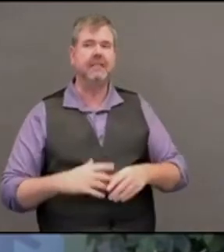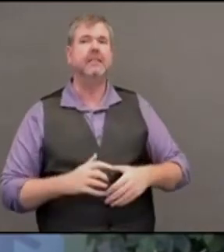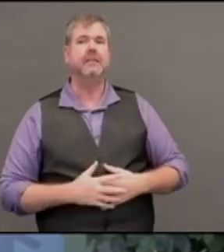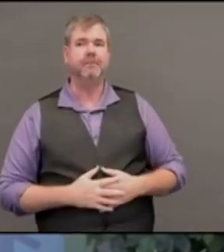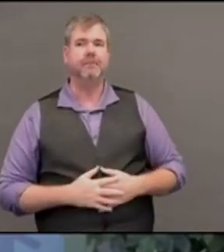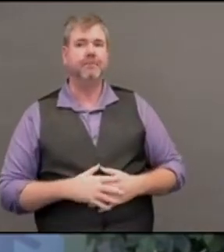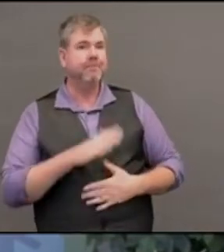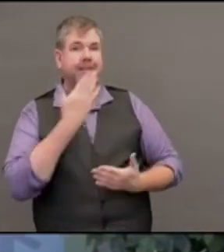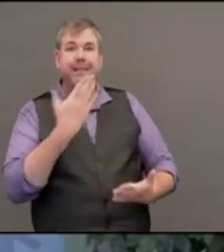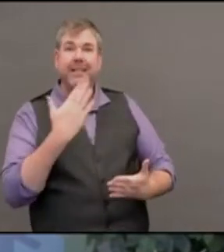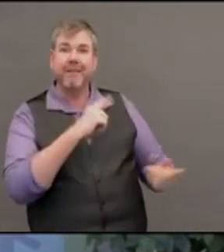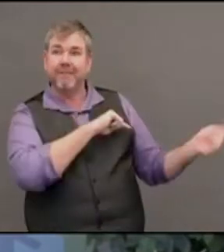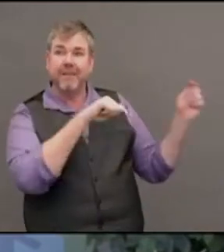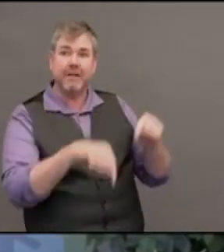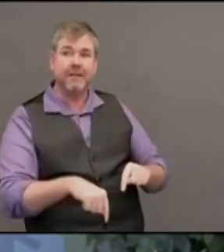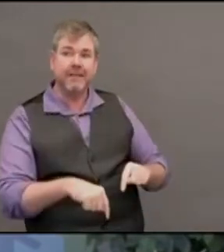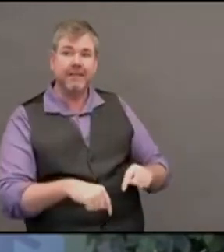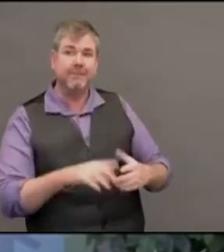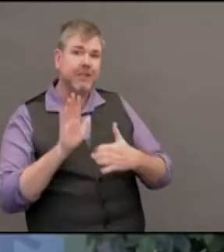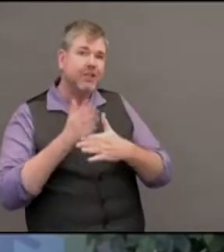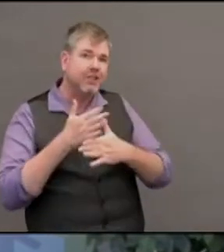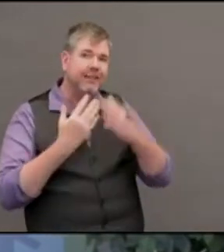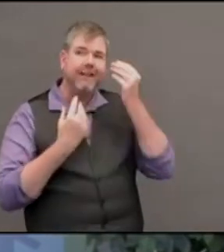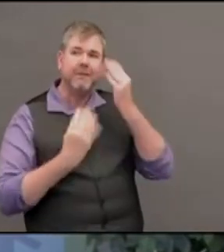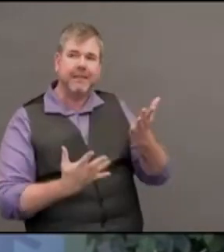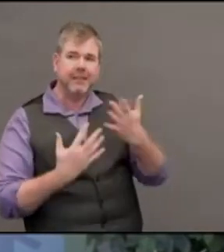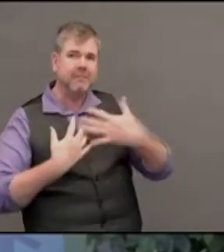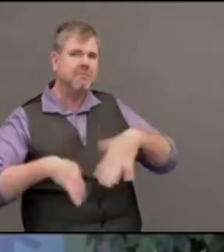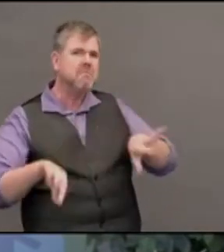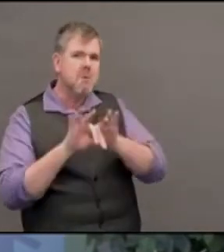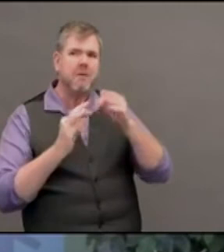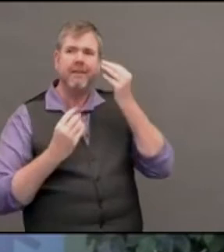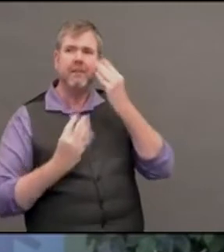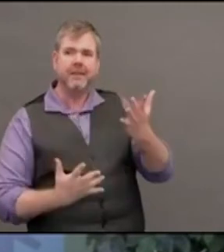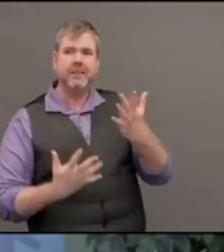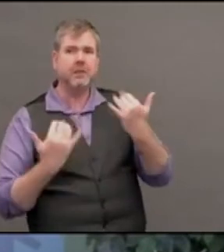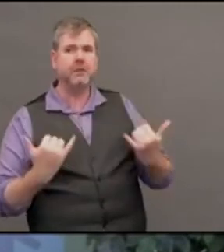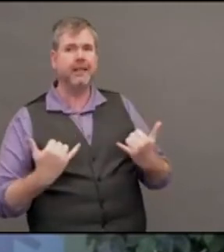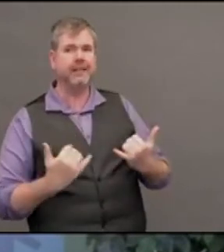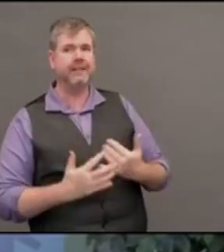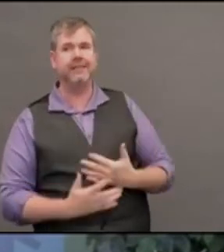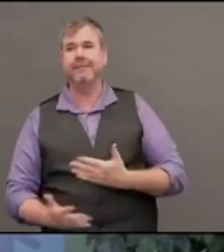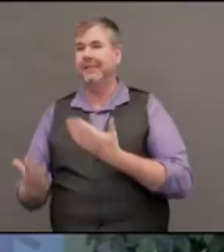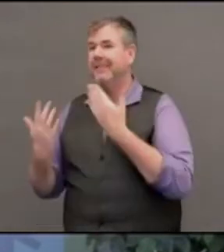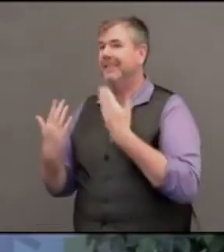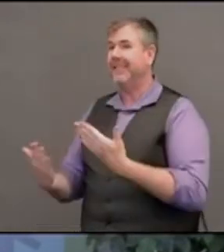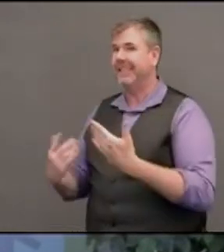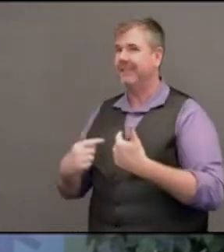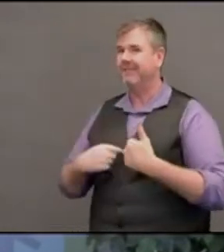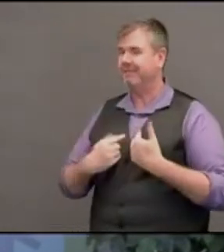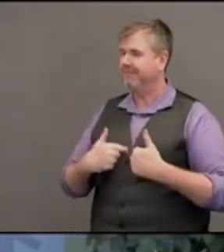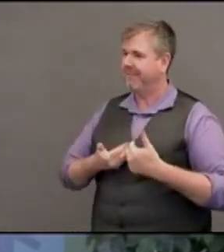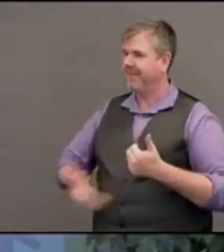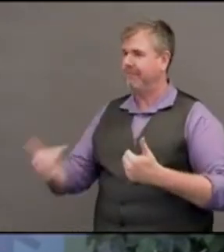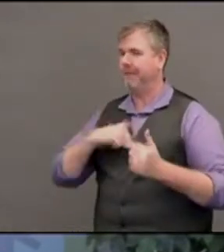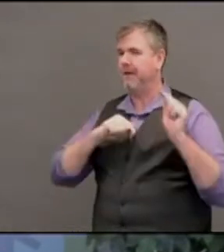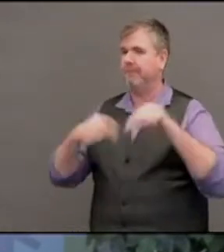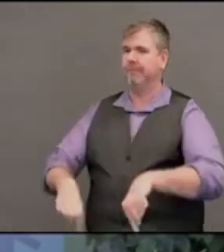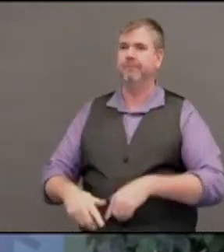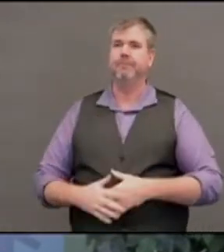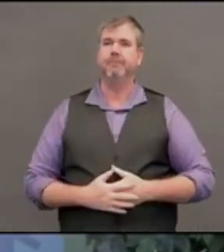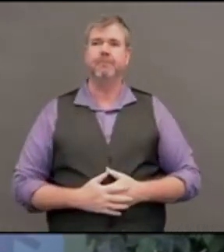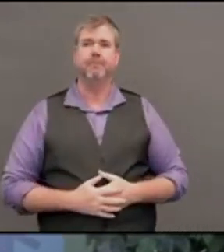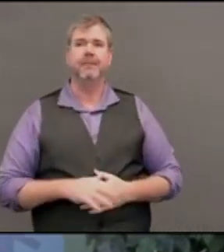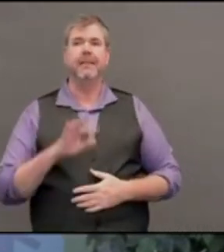helpful information, very important information today. Okay, thank you so much for having me. Yes, thank you. All right, Facebook Live in Spanish comes up at 11 o'clock,